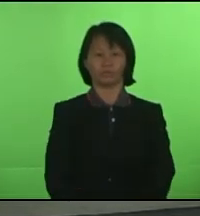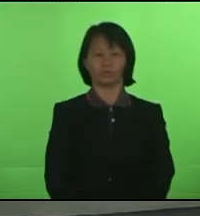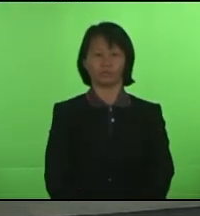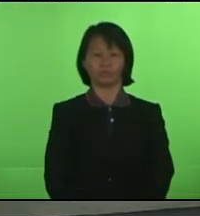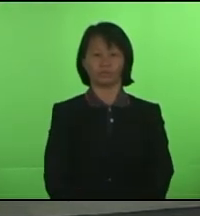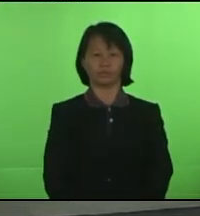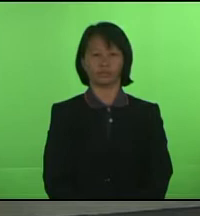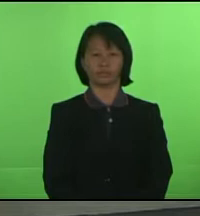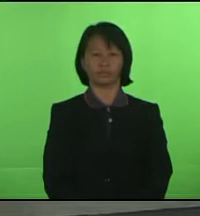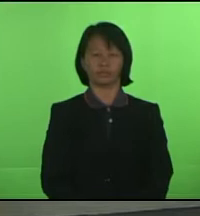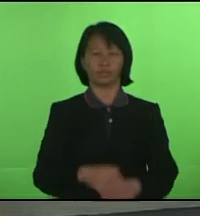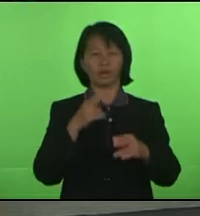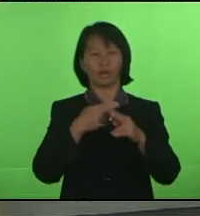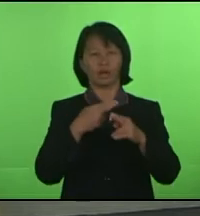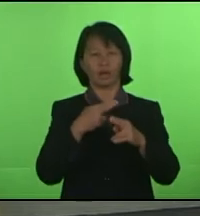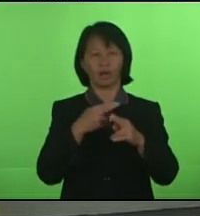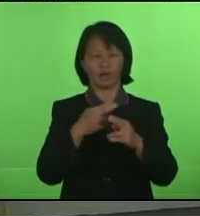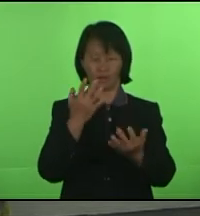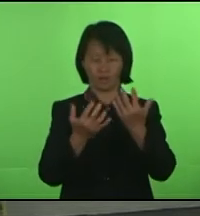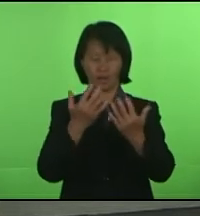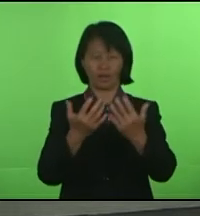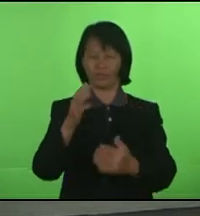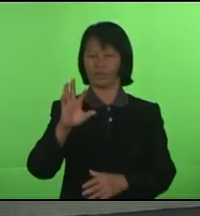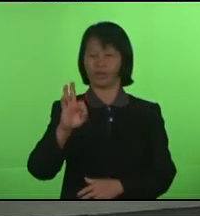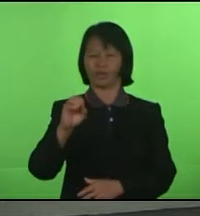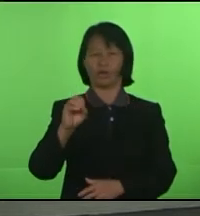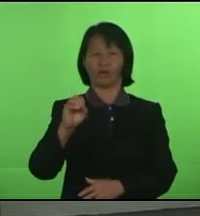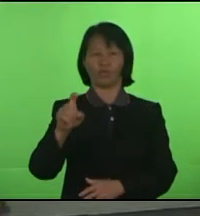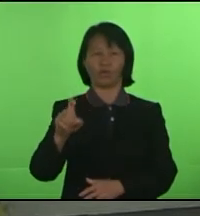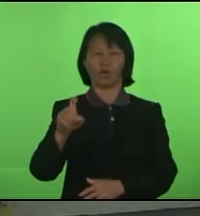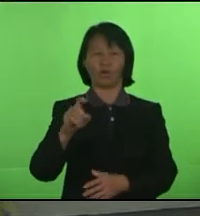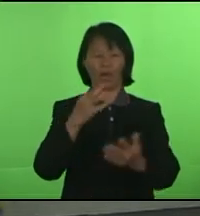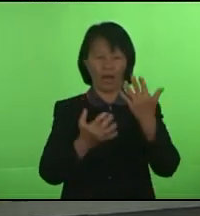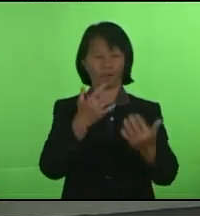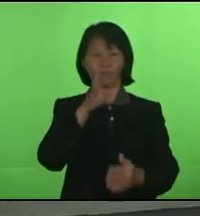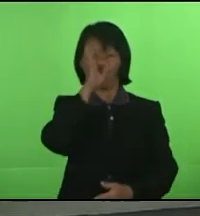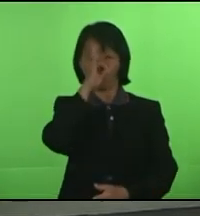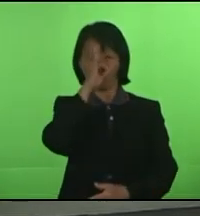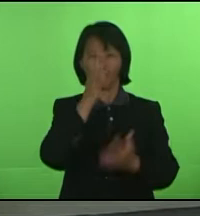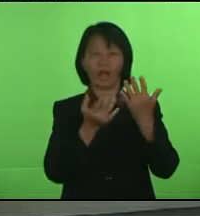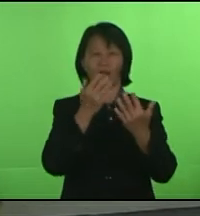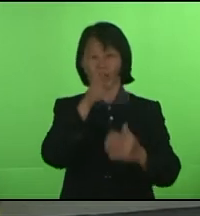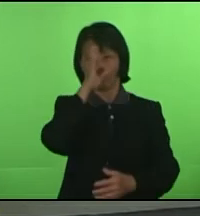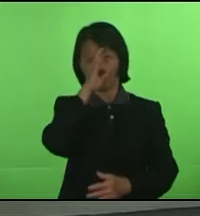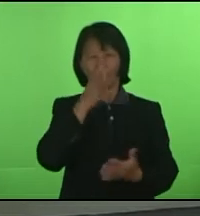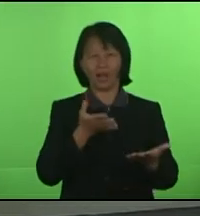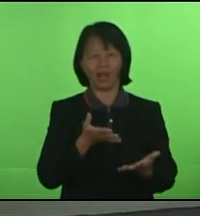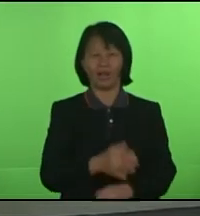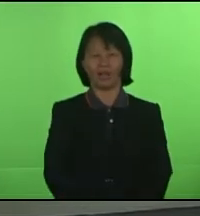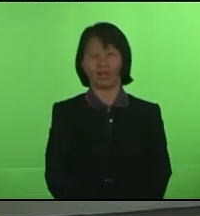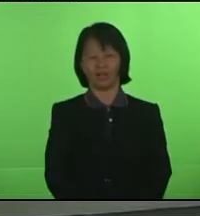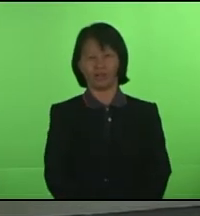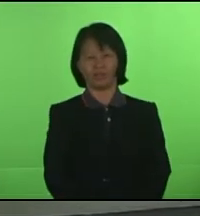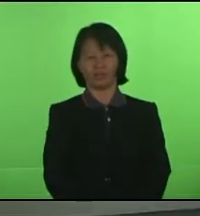Firefox. And apa tu, they call it api musang. They call it api musang. Okay, then you have